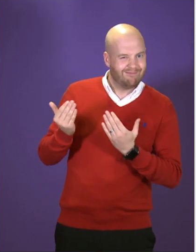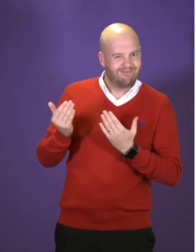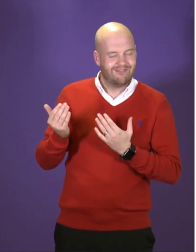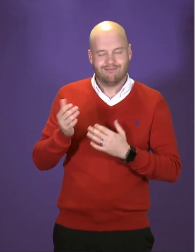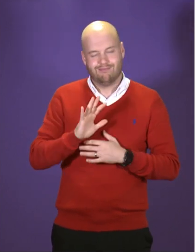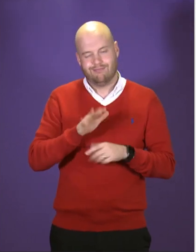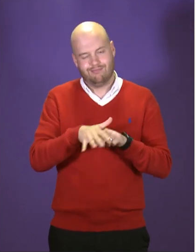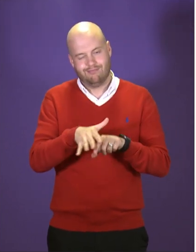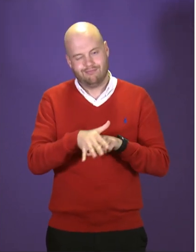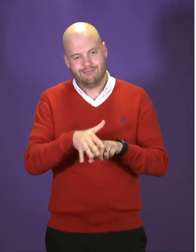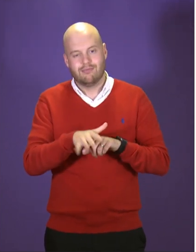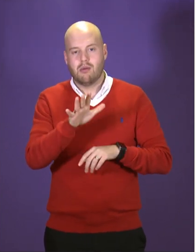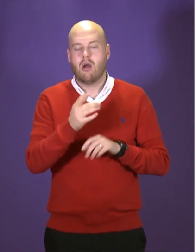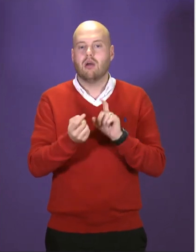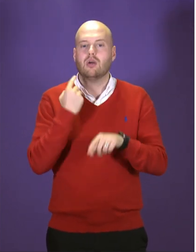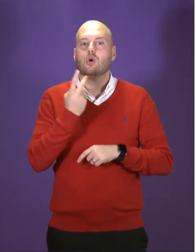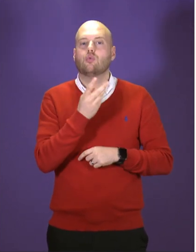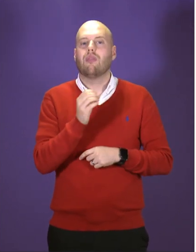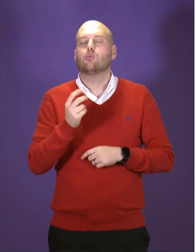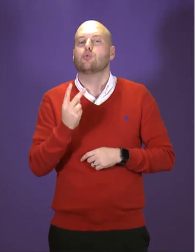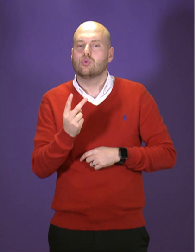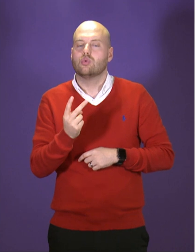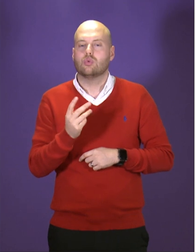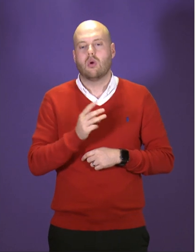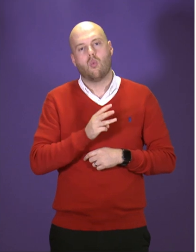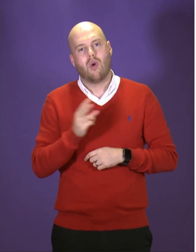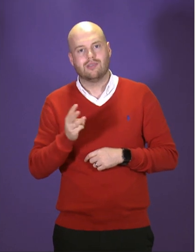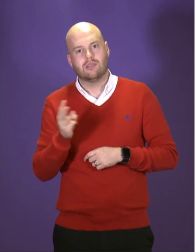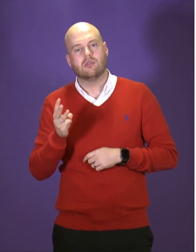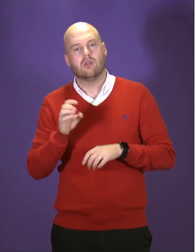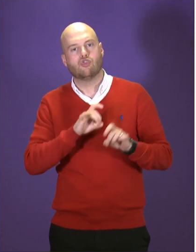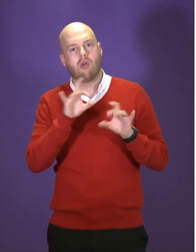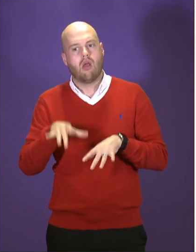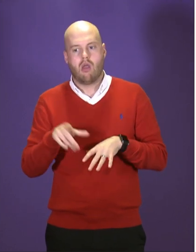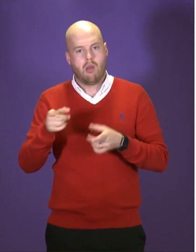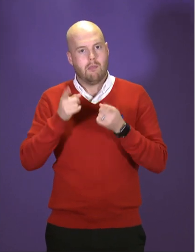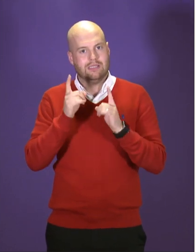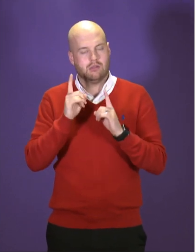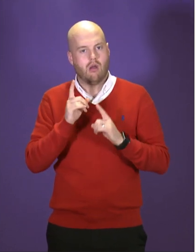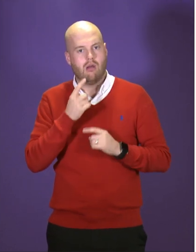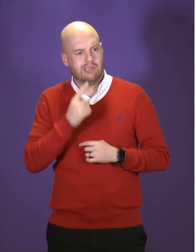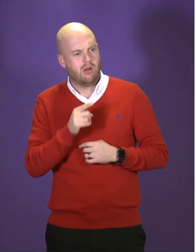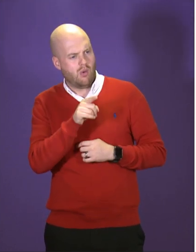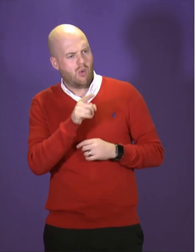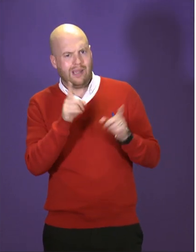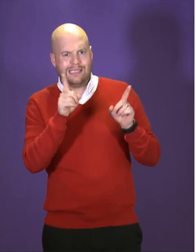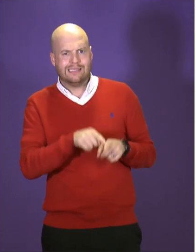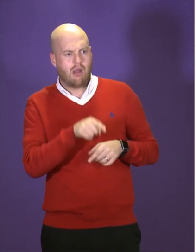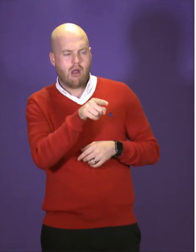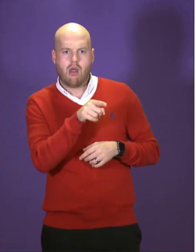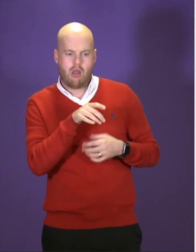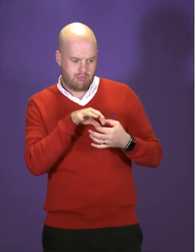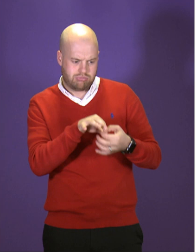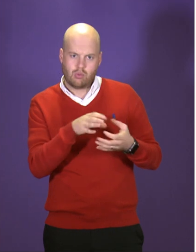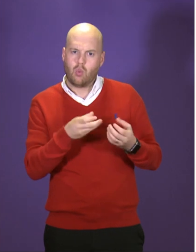but 2002, Western Australia, the Interior Minister had come to see something that we were doing in India with street children. I